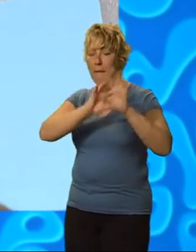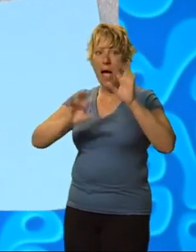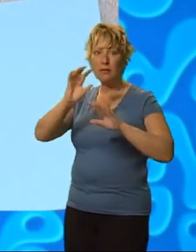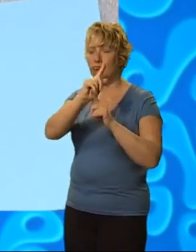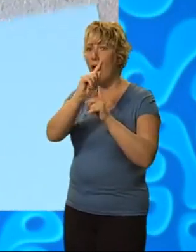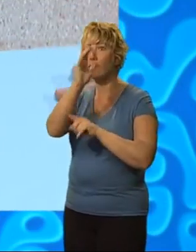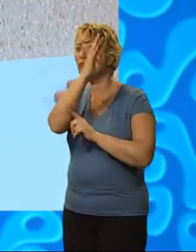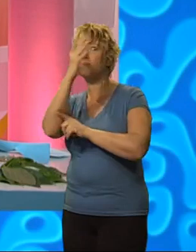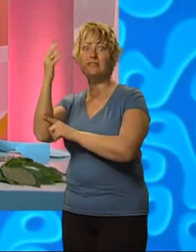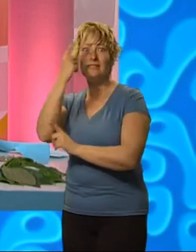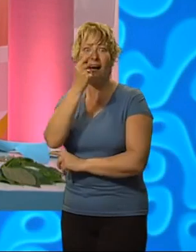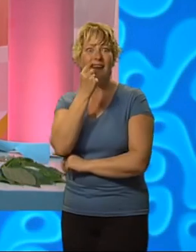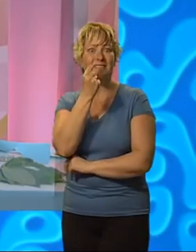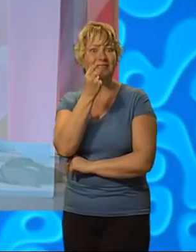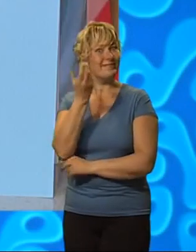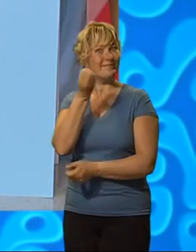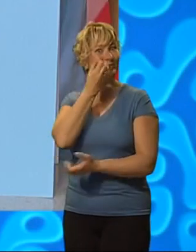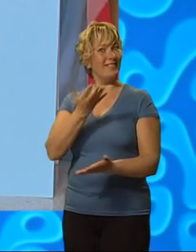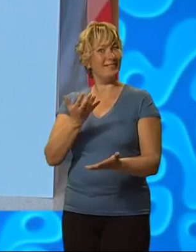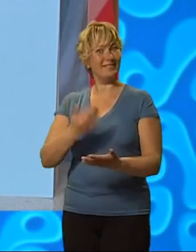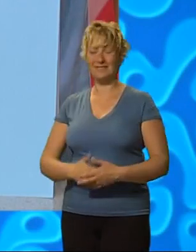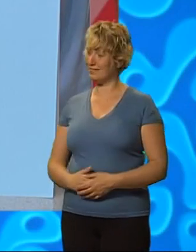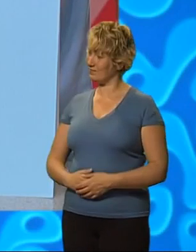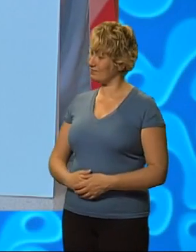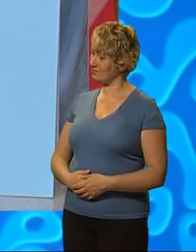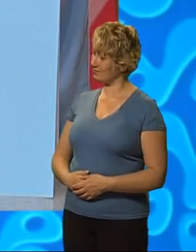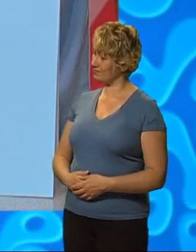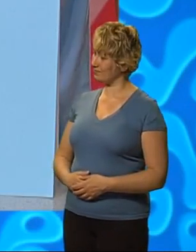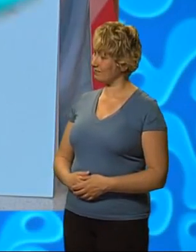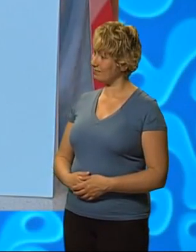forest of patterns. Brilliant.